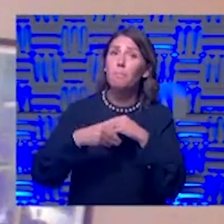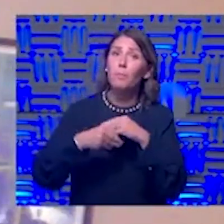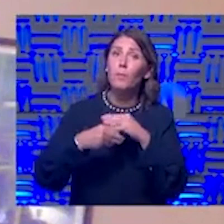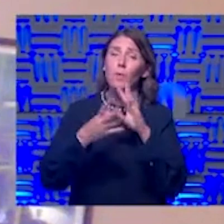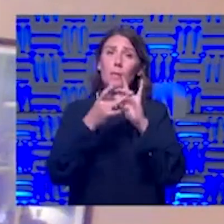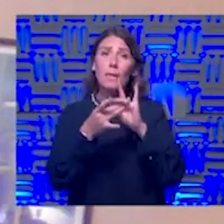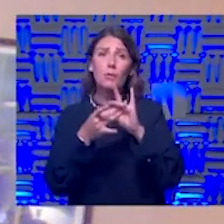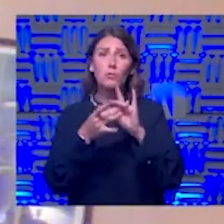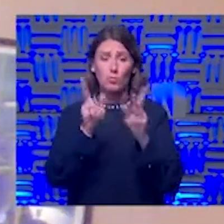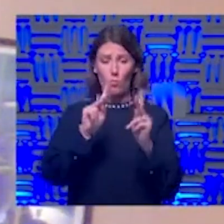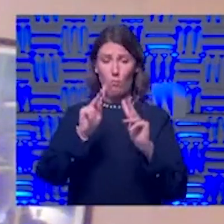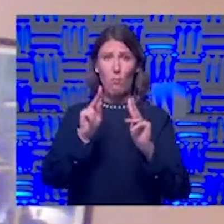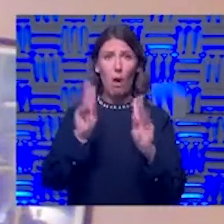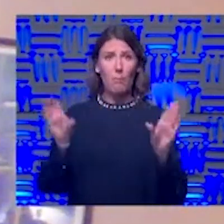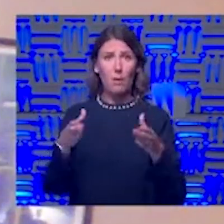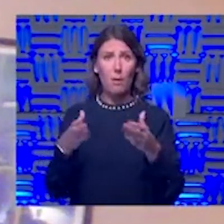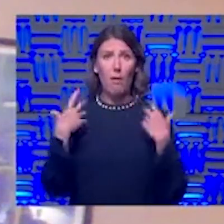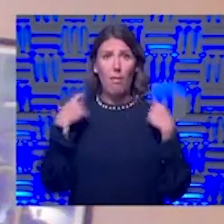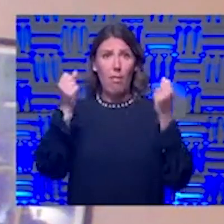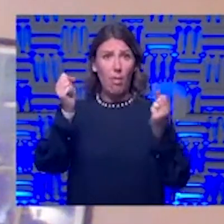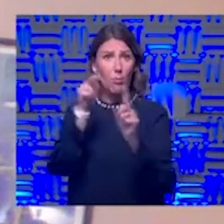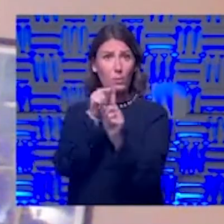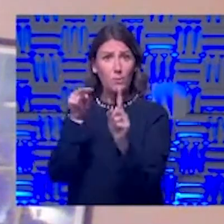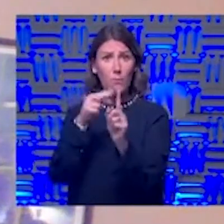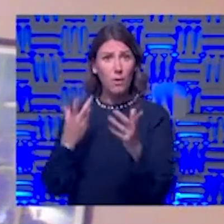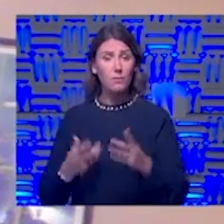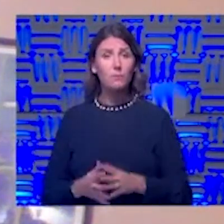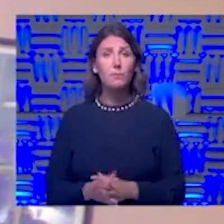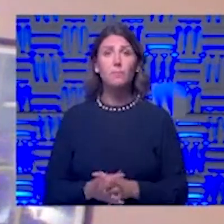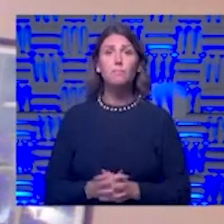health standpoint goes?